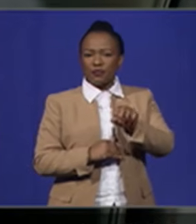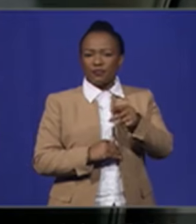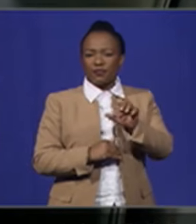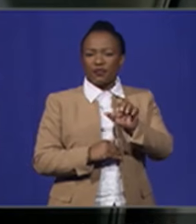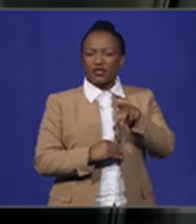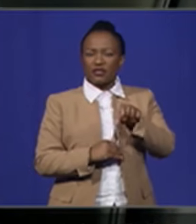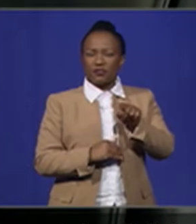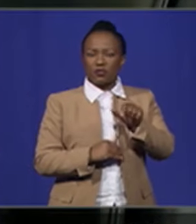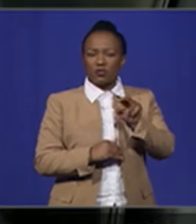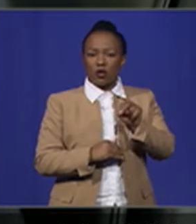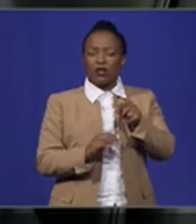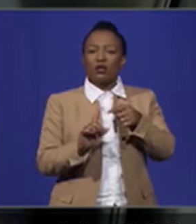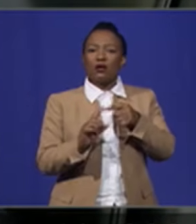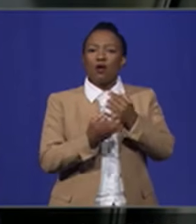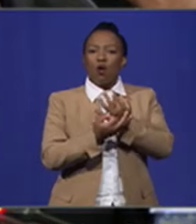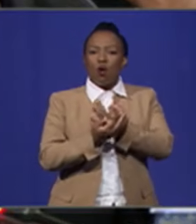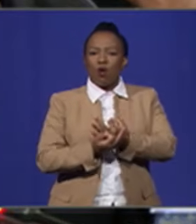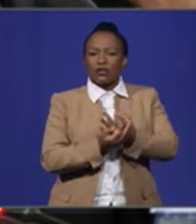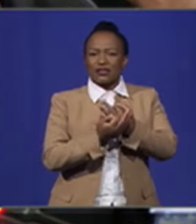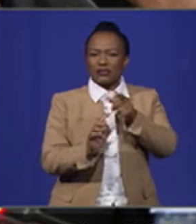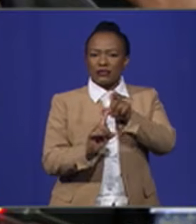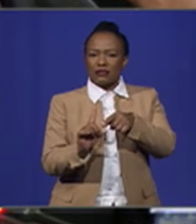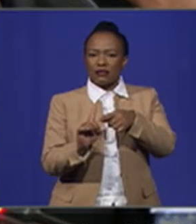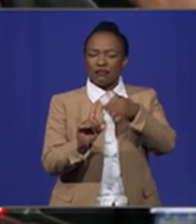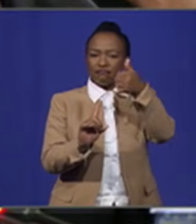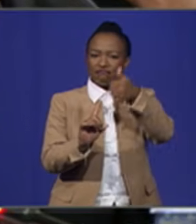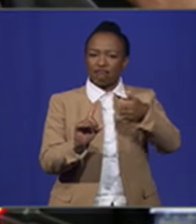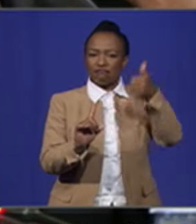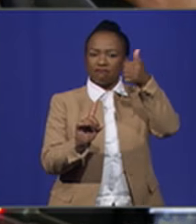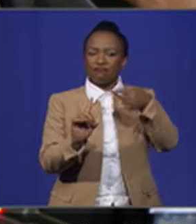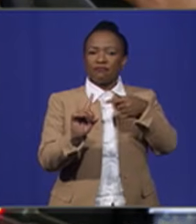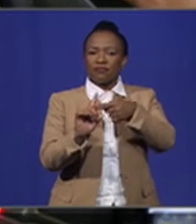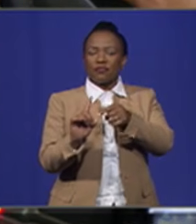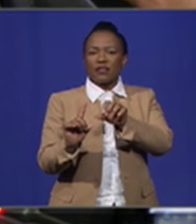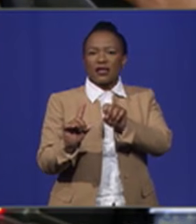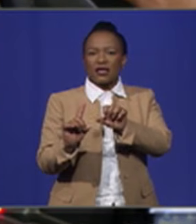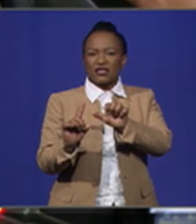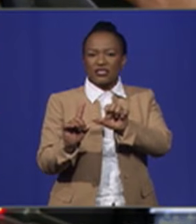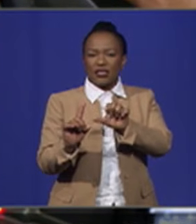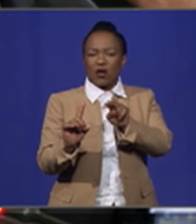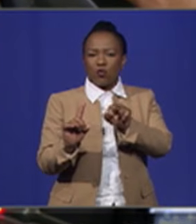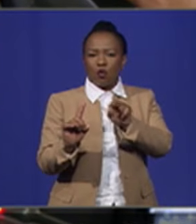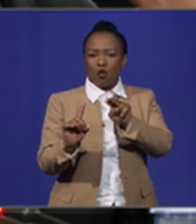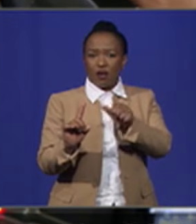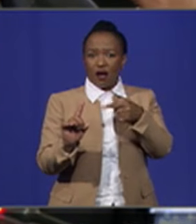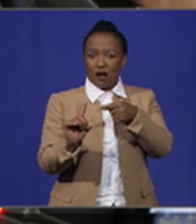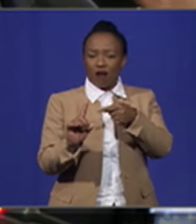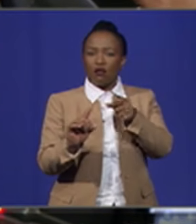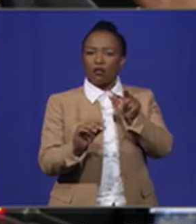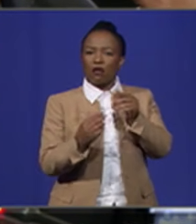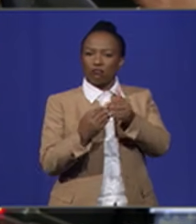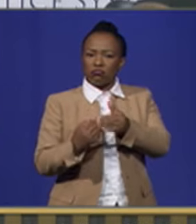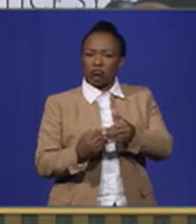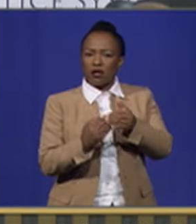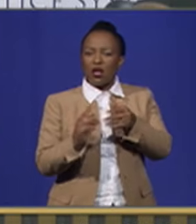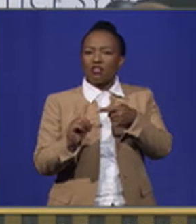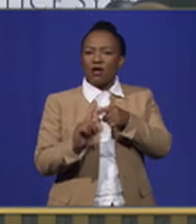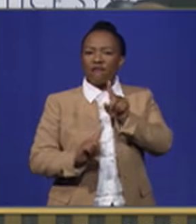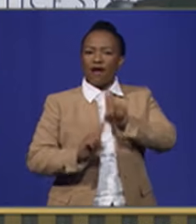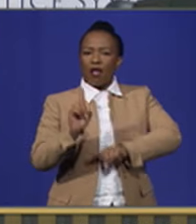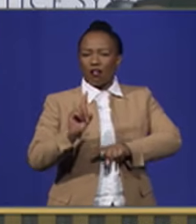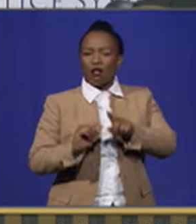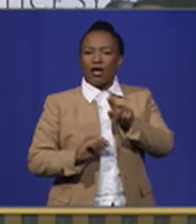di-Hawks kwa KZN Majoro Generala Senona yo go ya ka bopaki go begwang fa re teletswe ke go tlhokomela